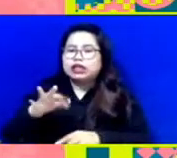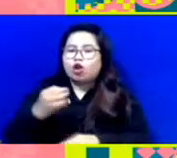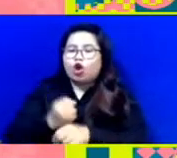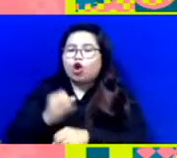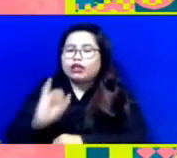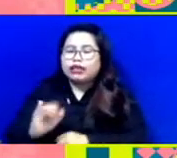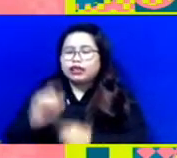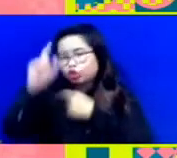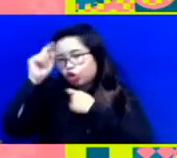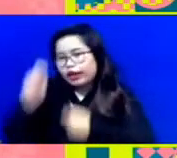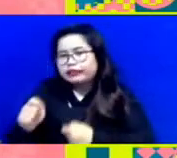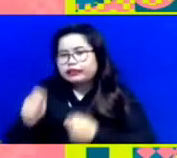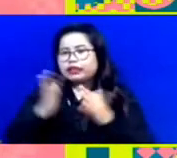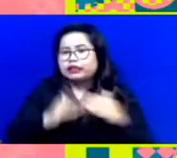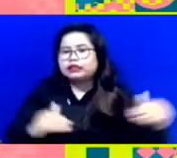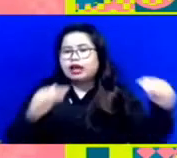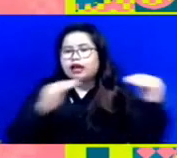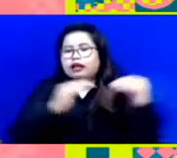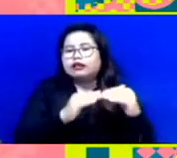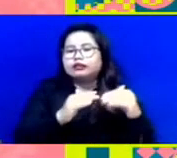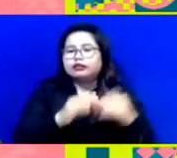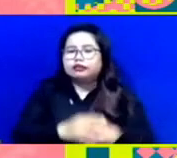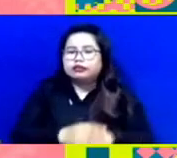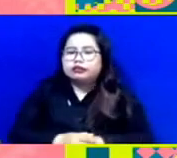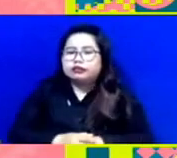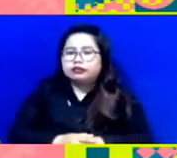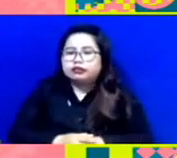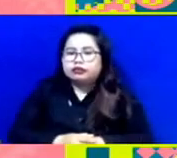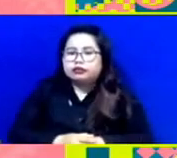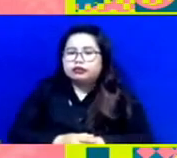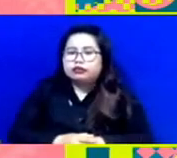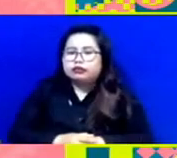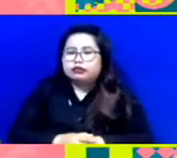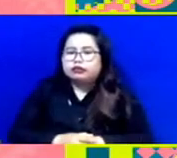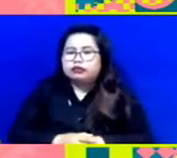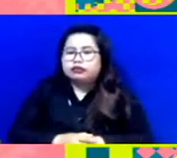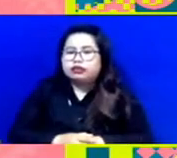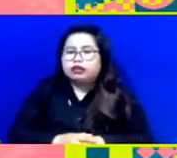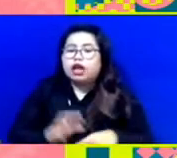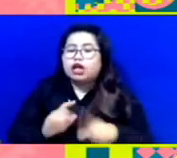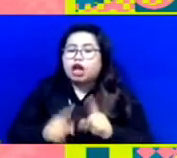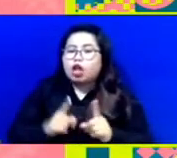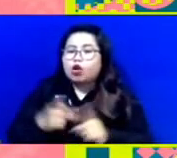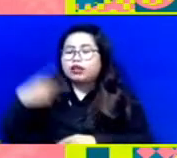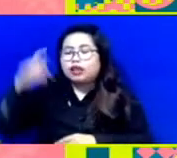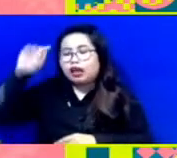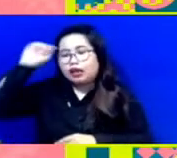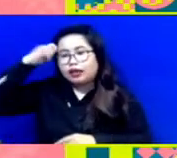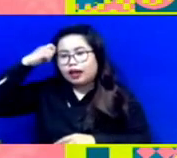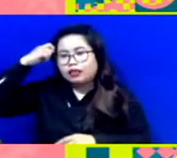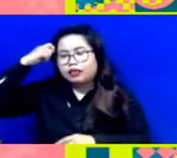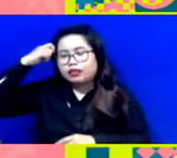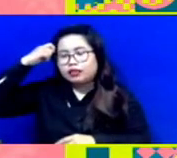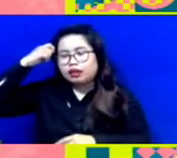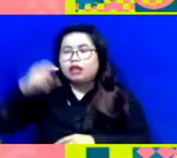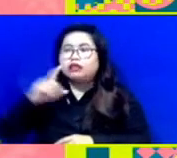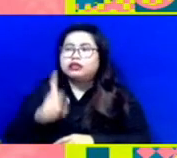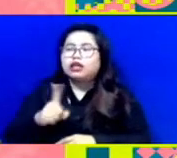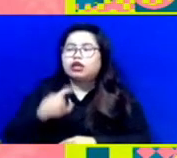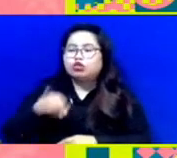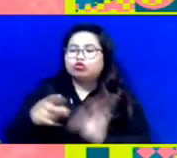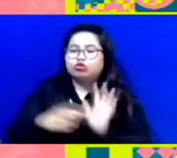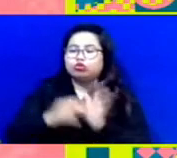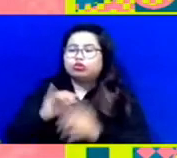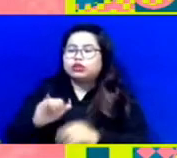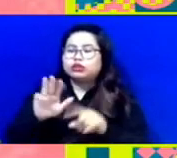It brings back our memory to June 1st, 1945, when our first